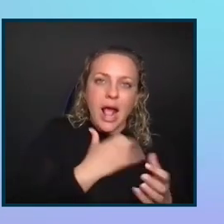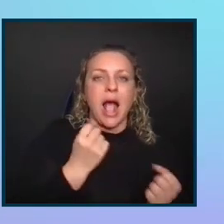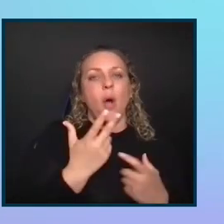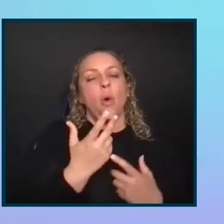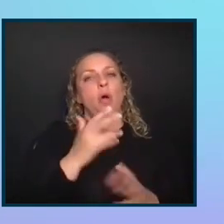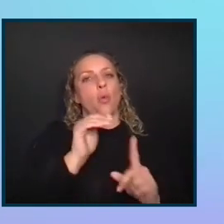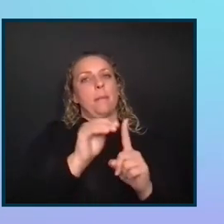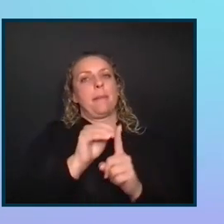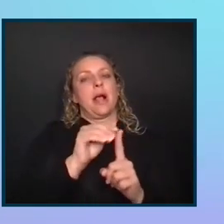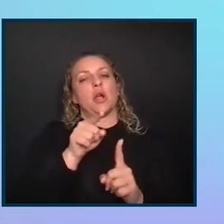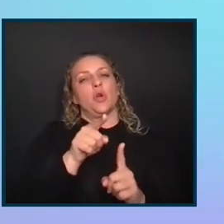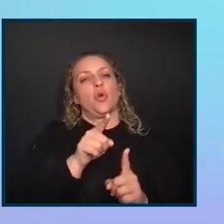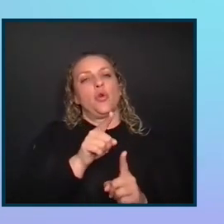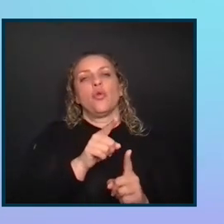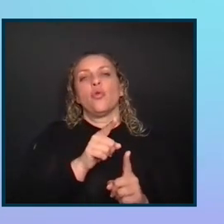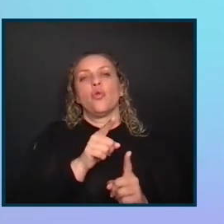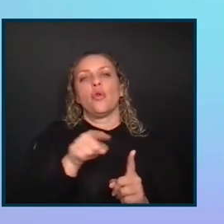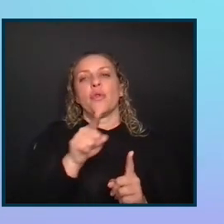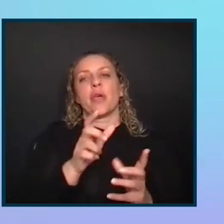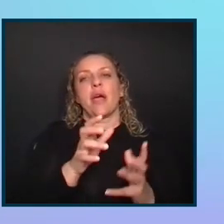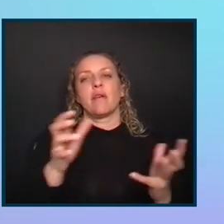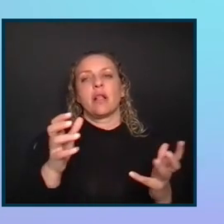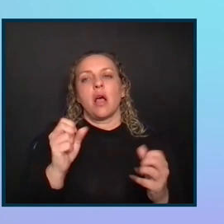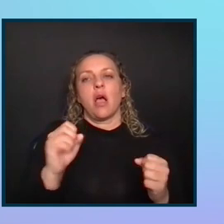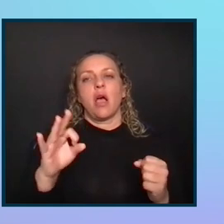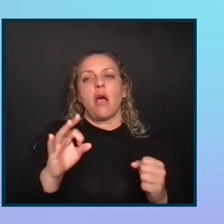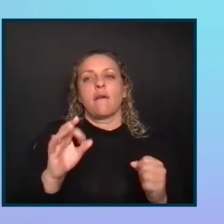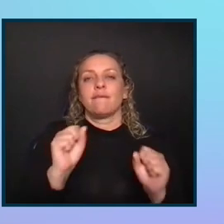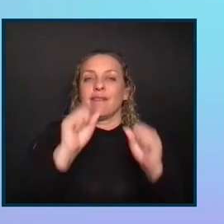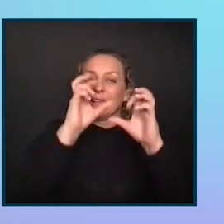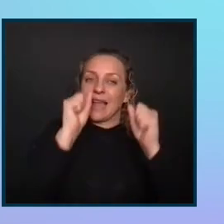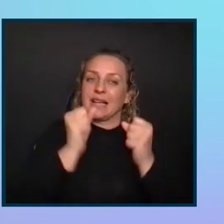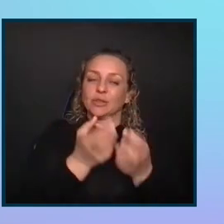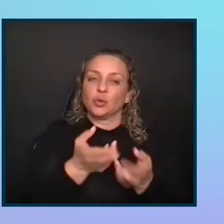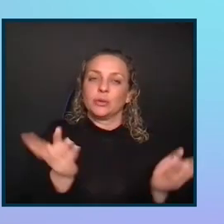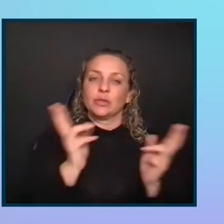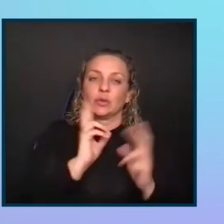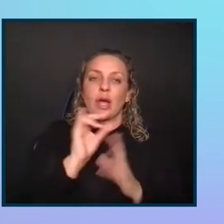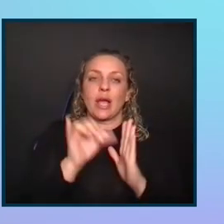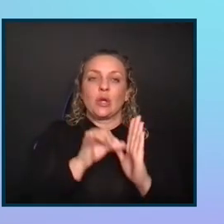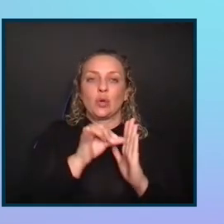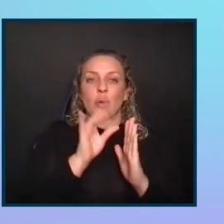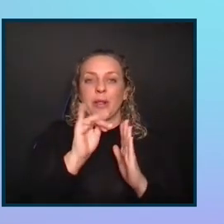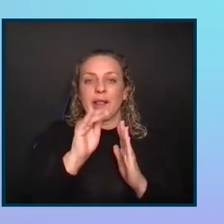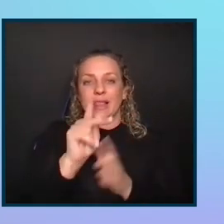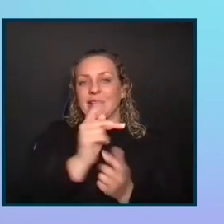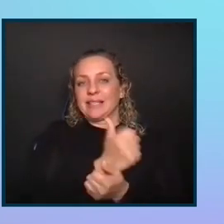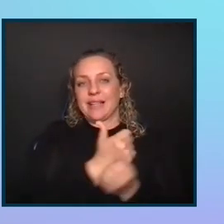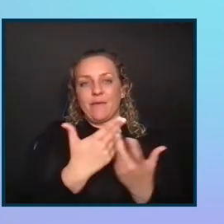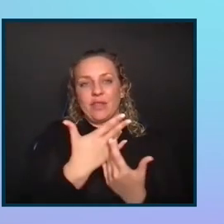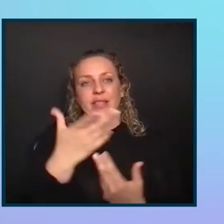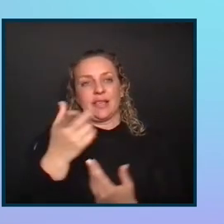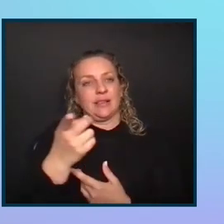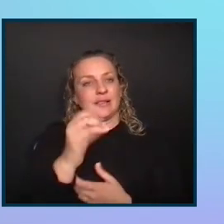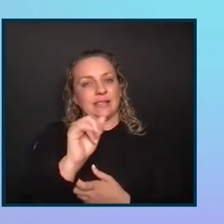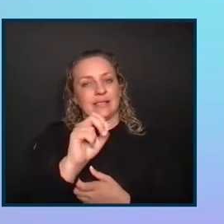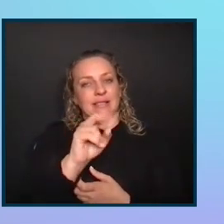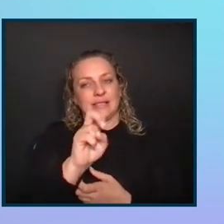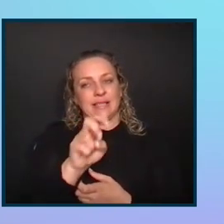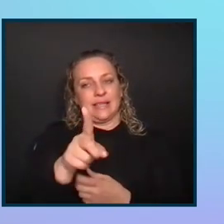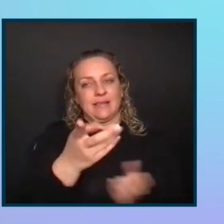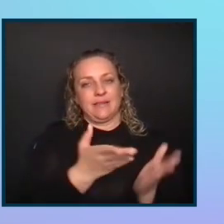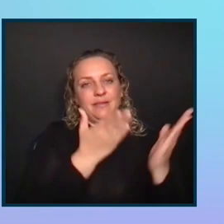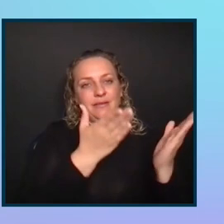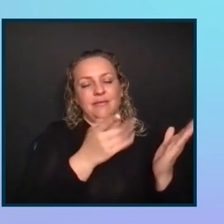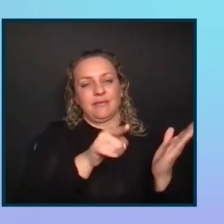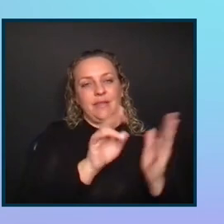to remind you, there are a lot of fantastic resources and YouTube links and all kinds of things that Steve referenced in his